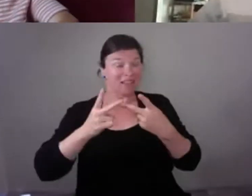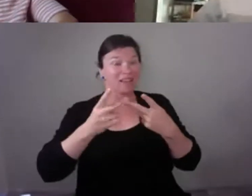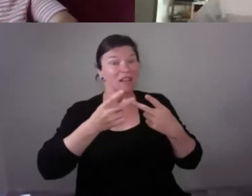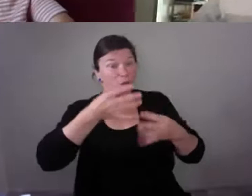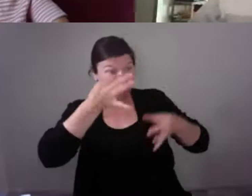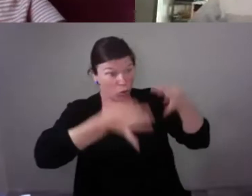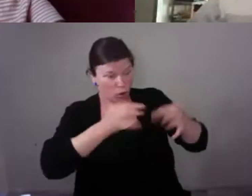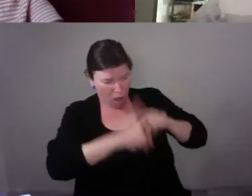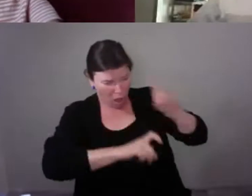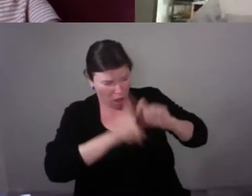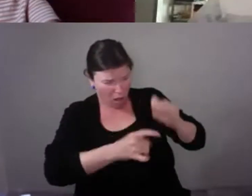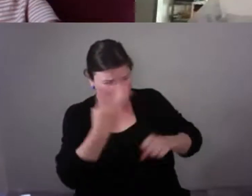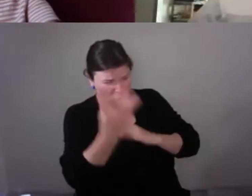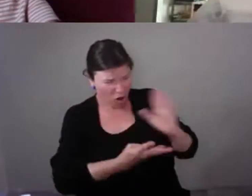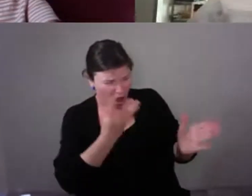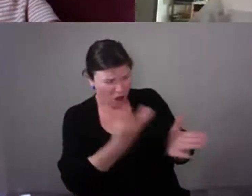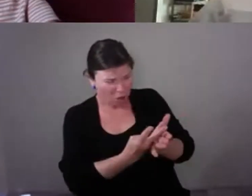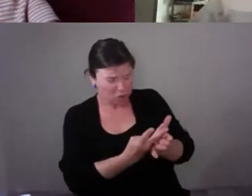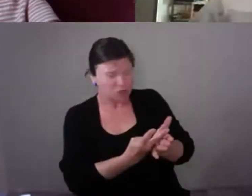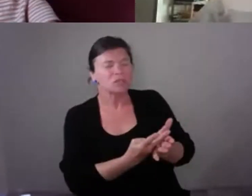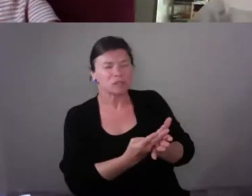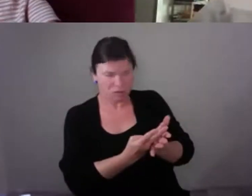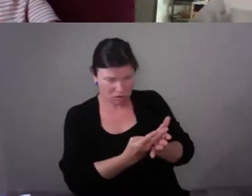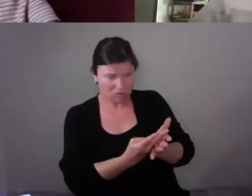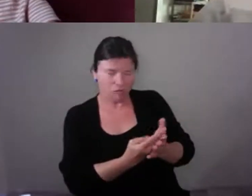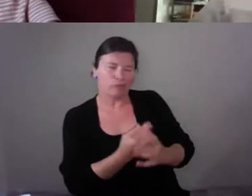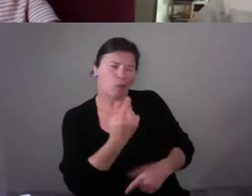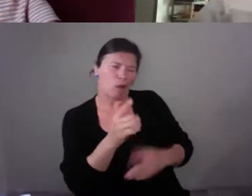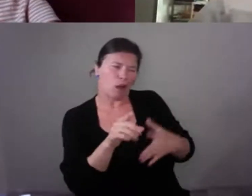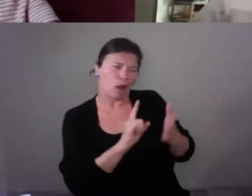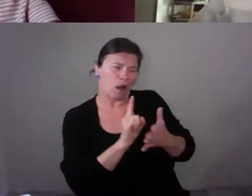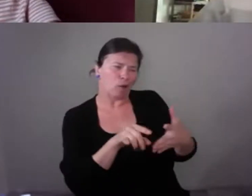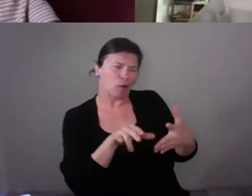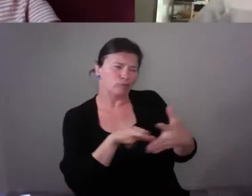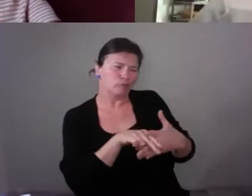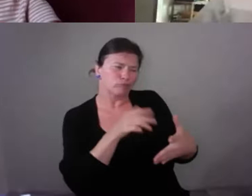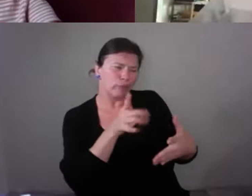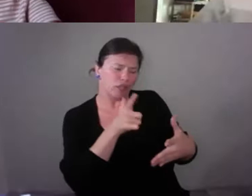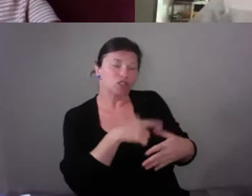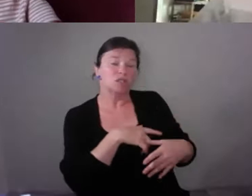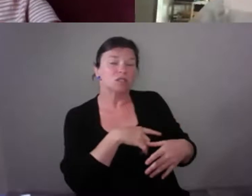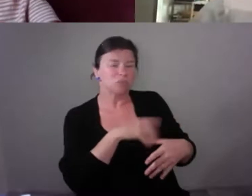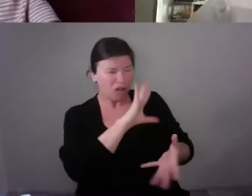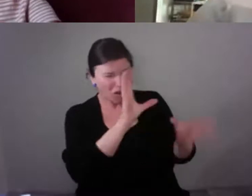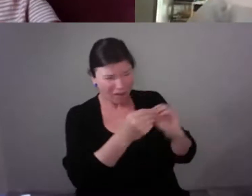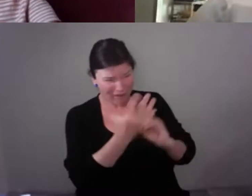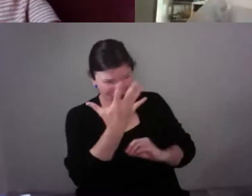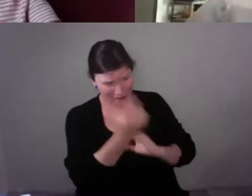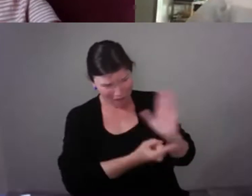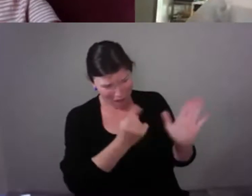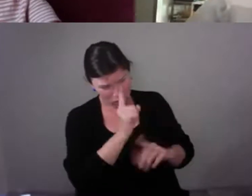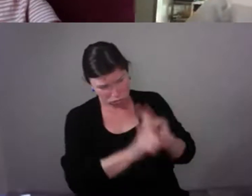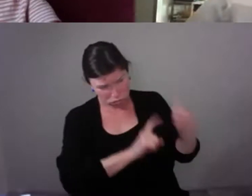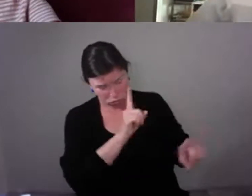straight. Yeah, and with an hour off for lunch, and then 5 hours total.